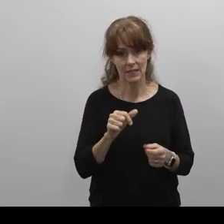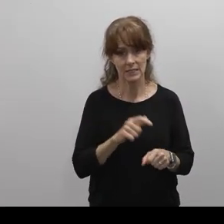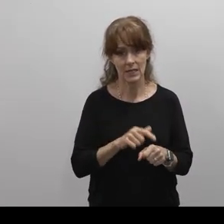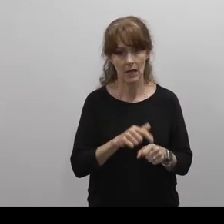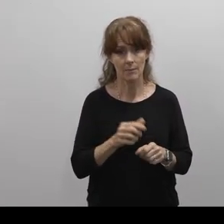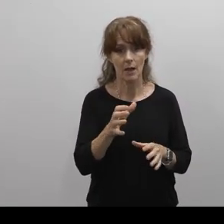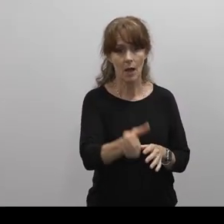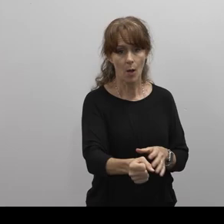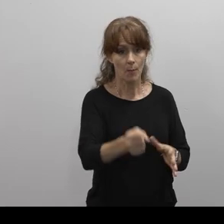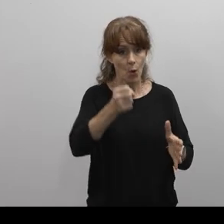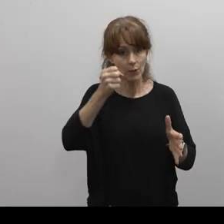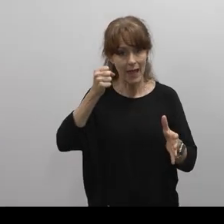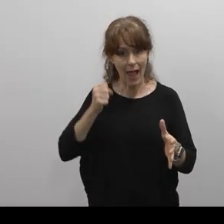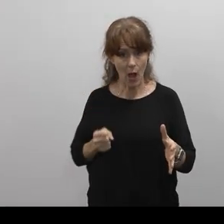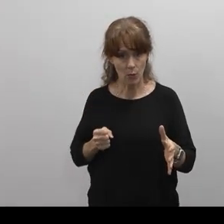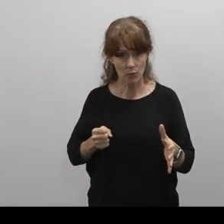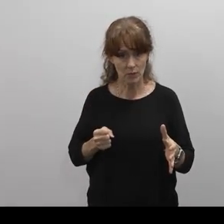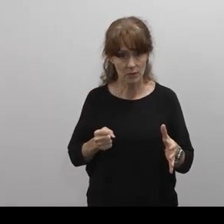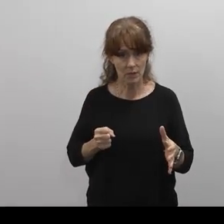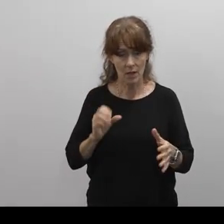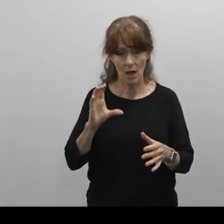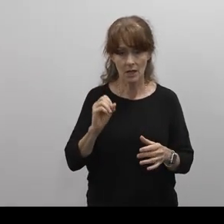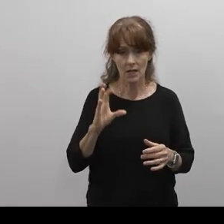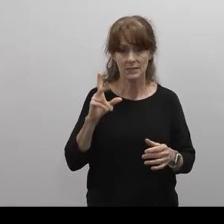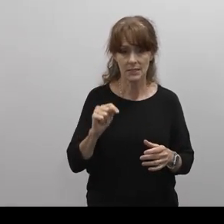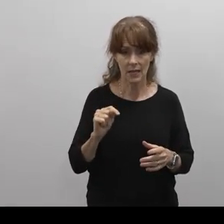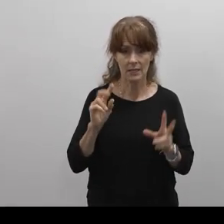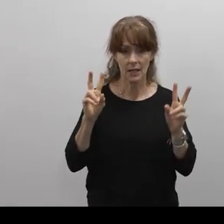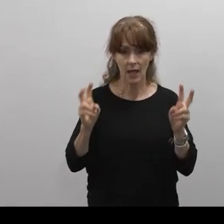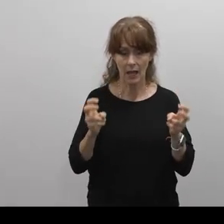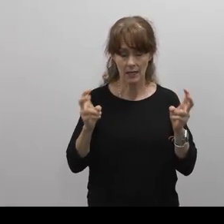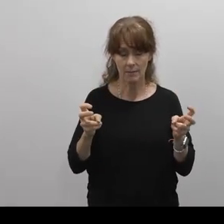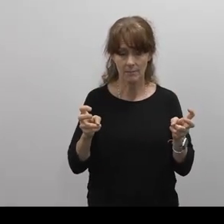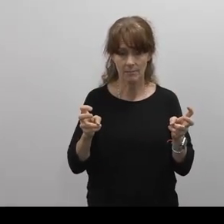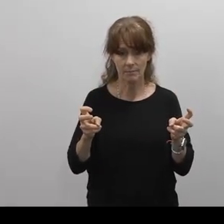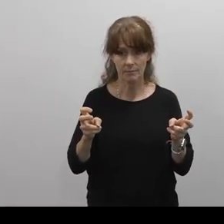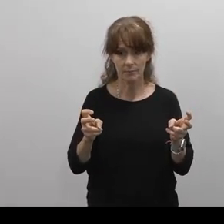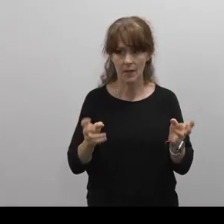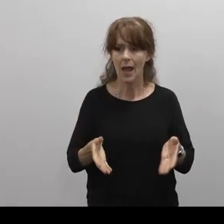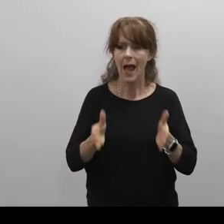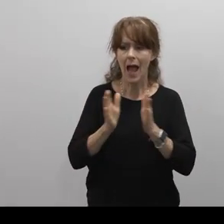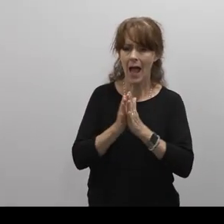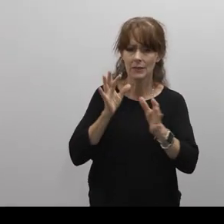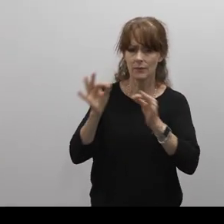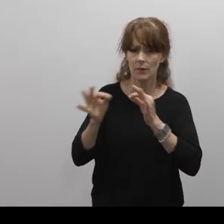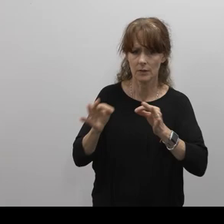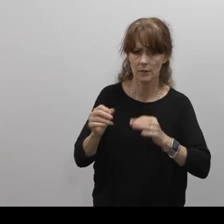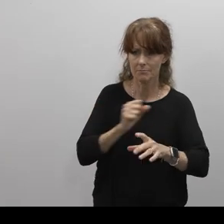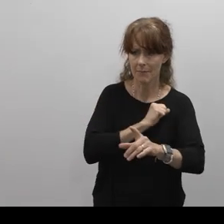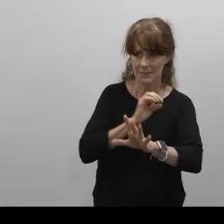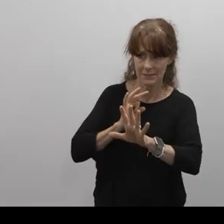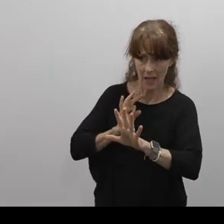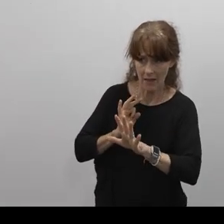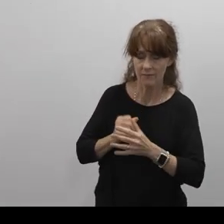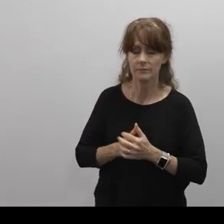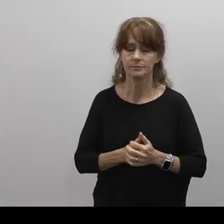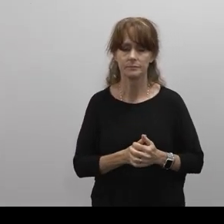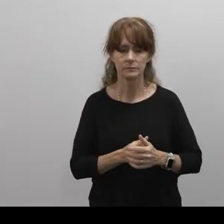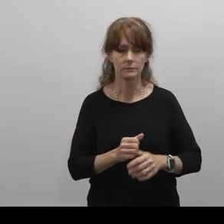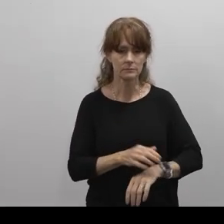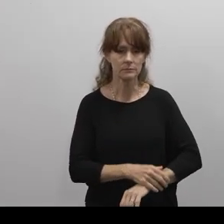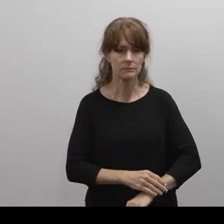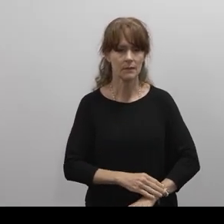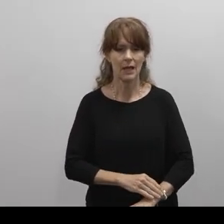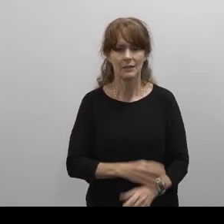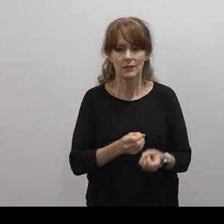something can be pulled out of a consent item, or can be you can ask for explanation by staff. So it doesn't